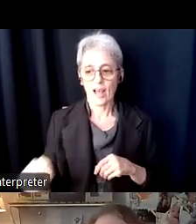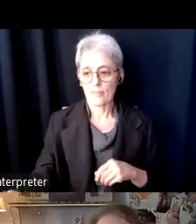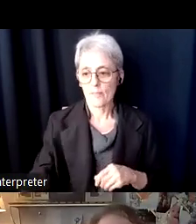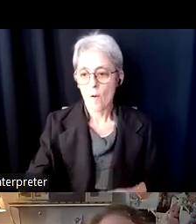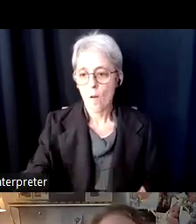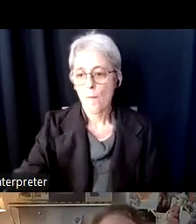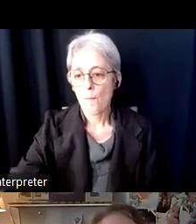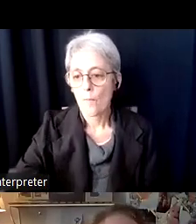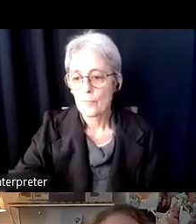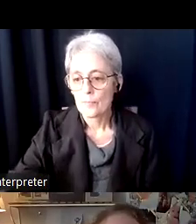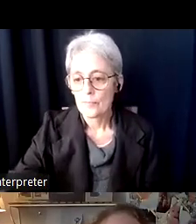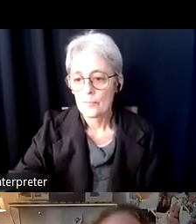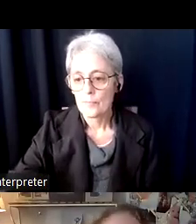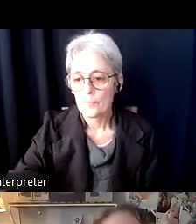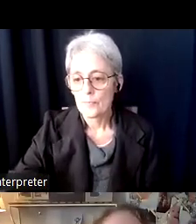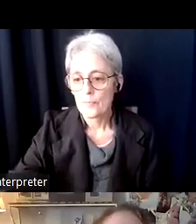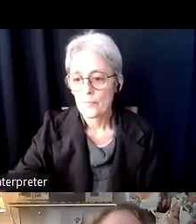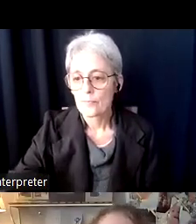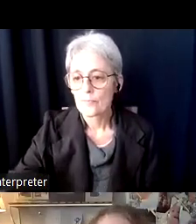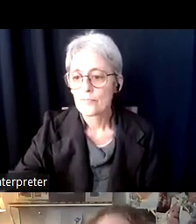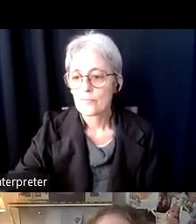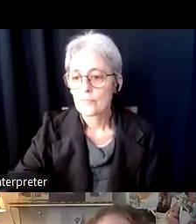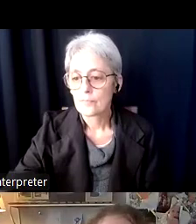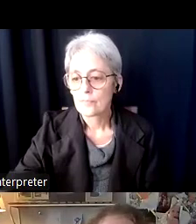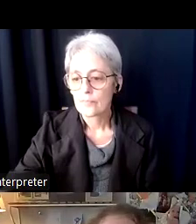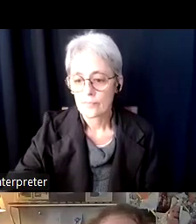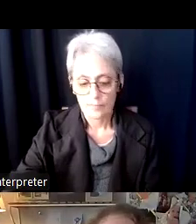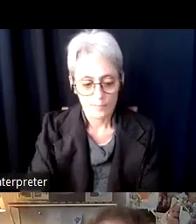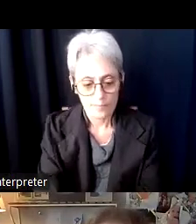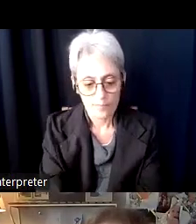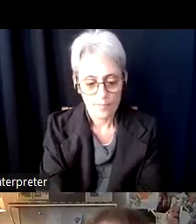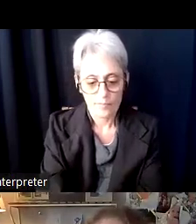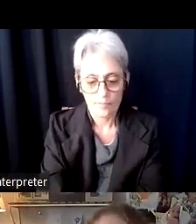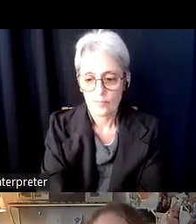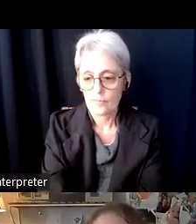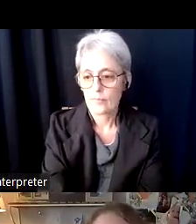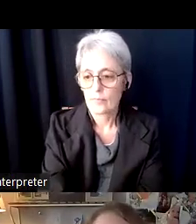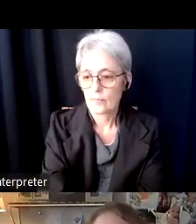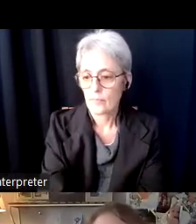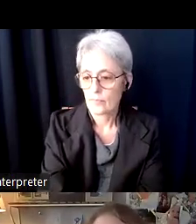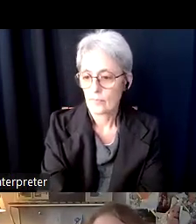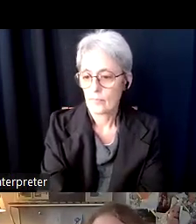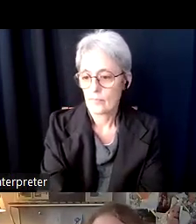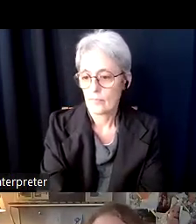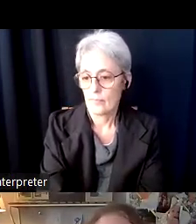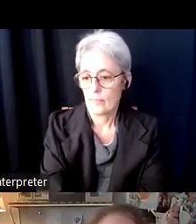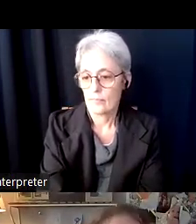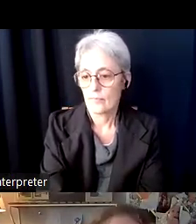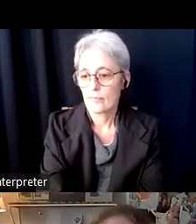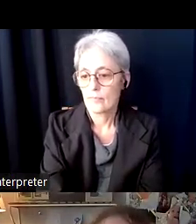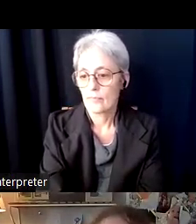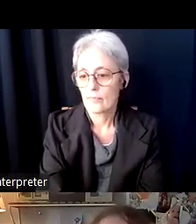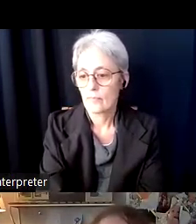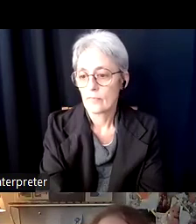On the next slide, I just wanted to touch really briefly on the overall methods for collecting NCI data. So states work closely with